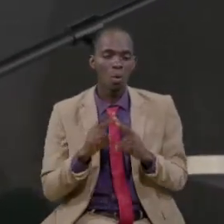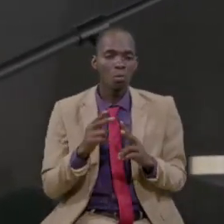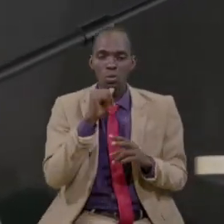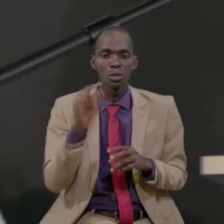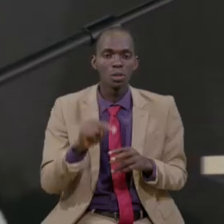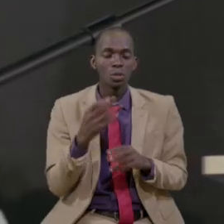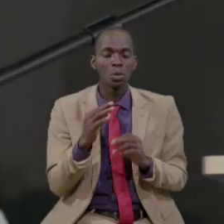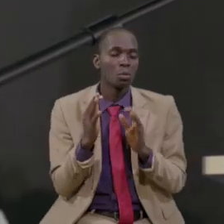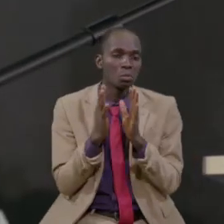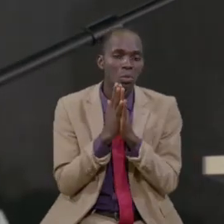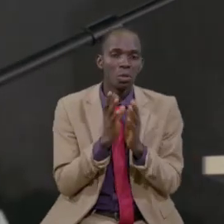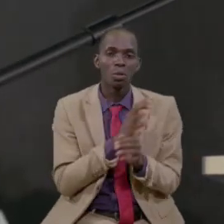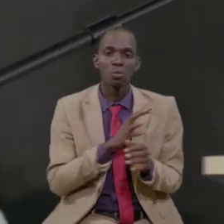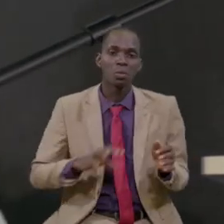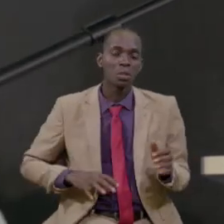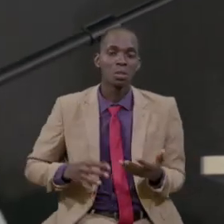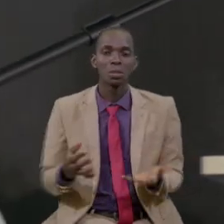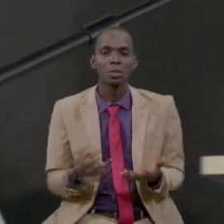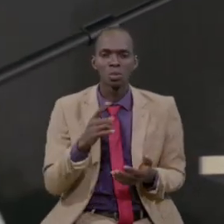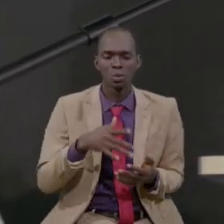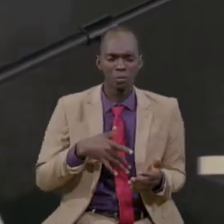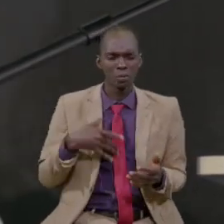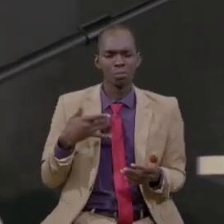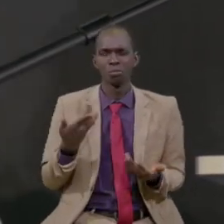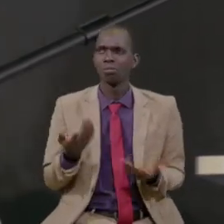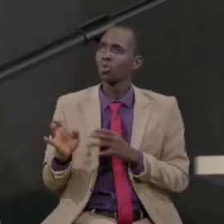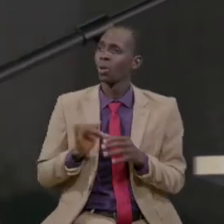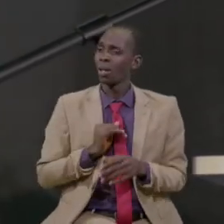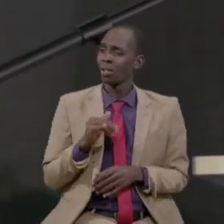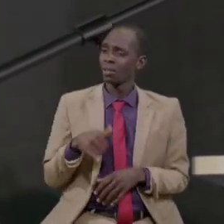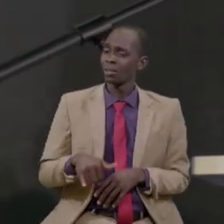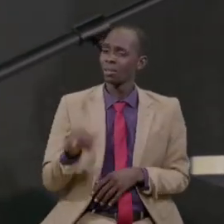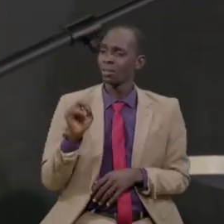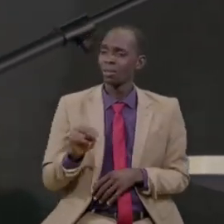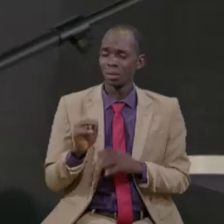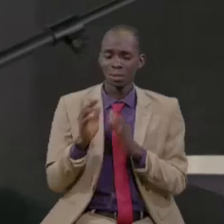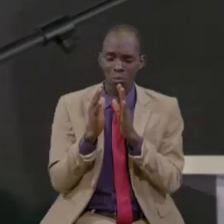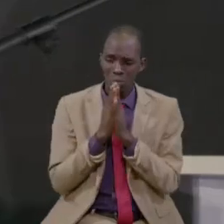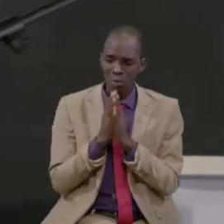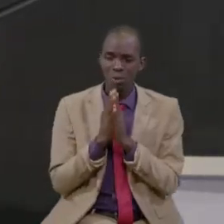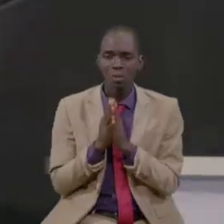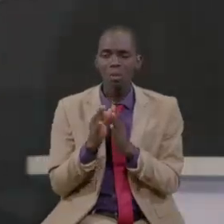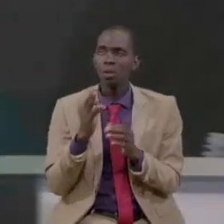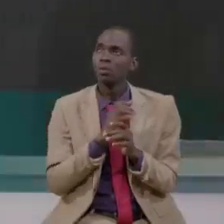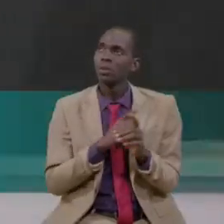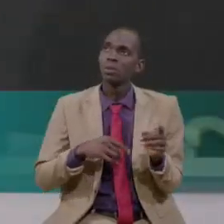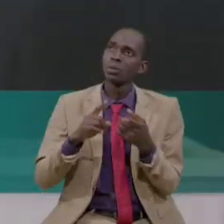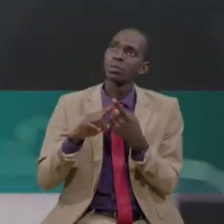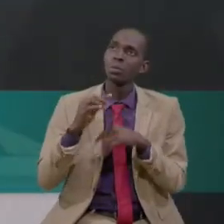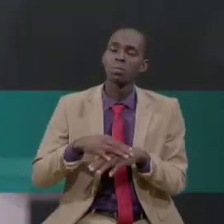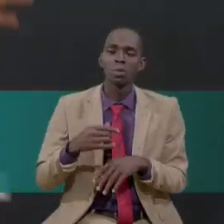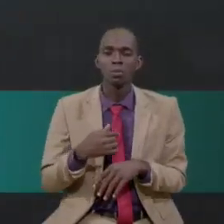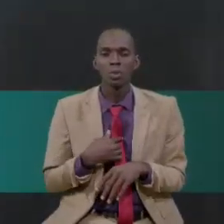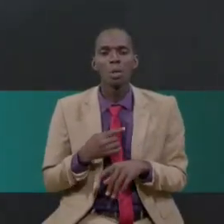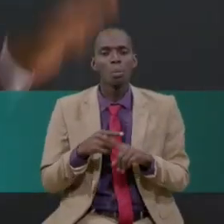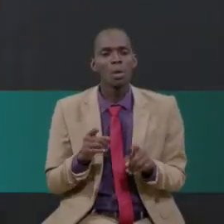The prophetic prayer of the Lord that comes upon your life. It says, I will follow you anywhere.